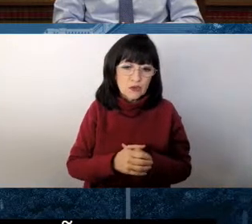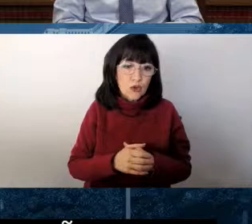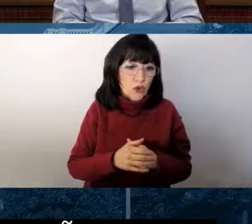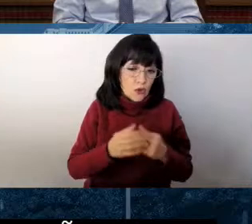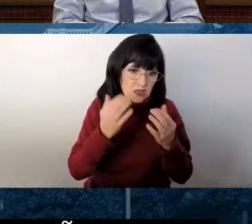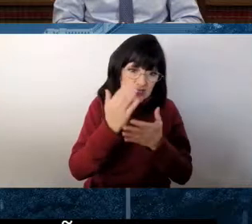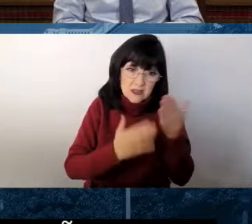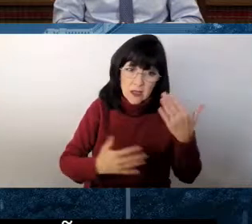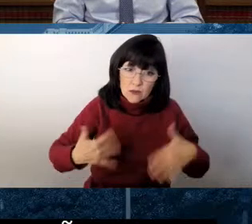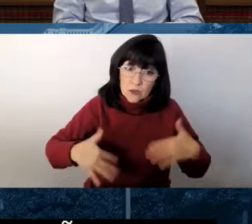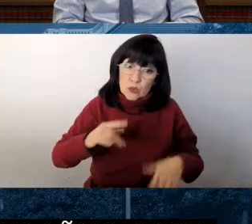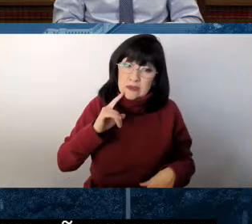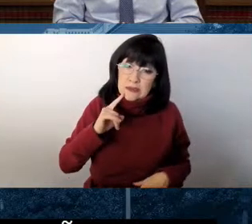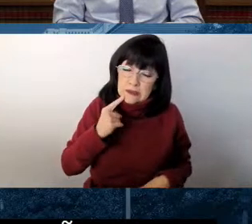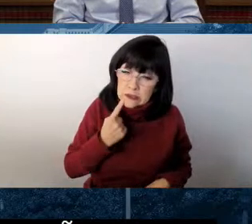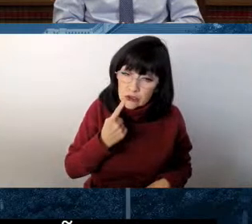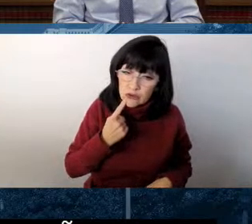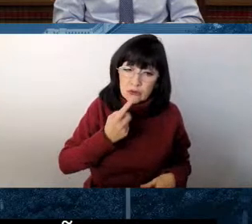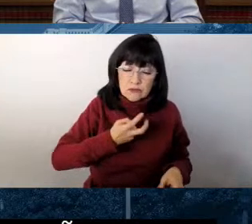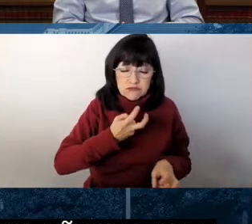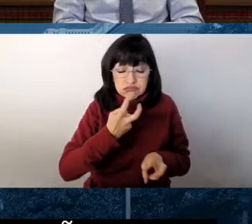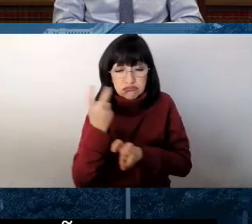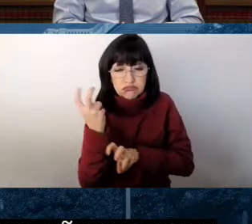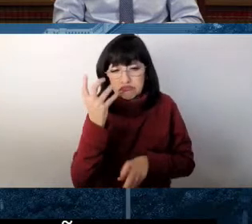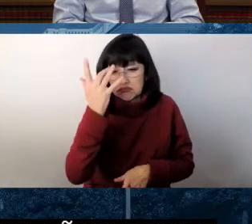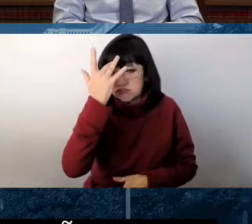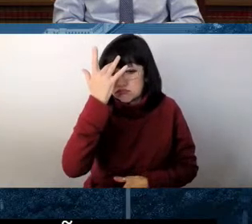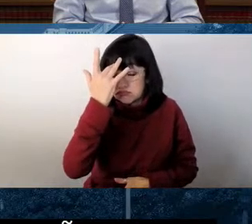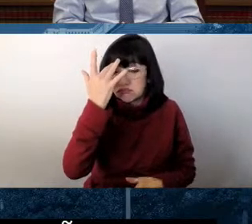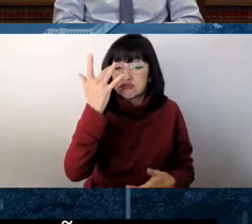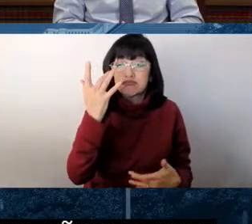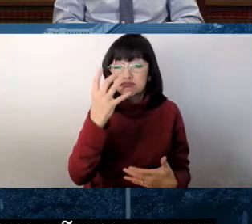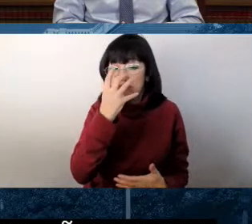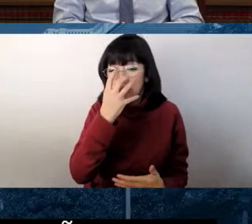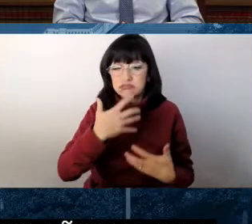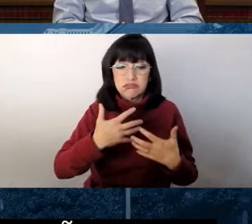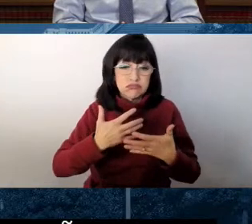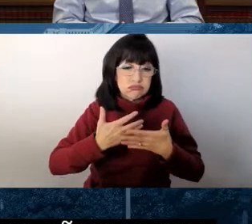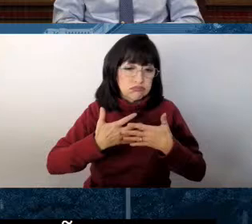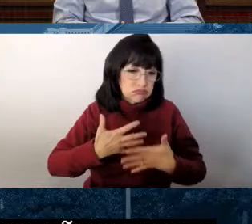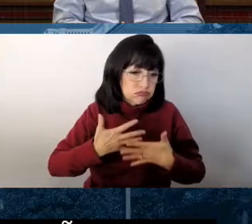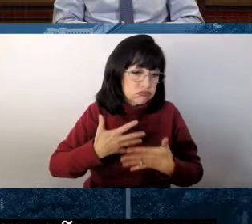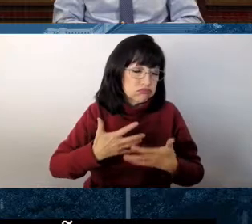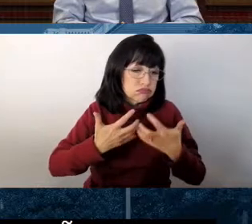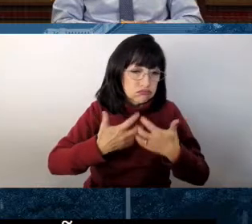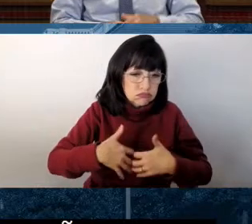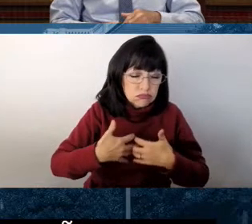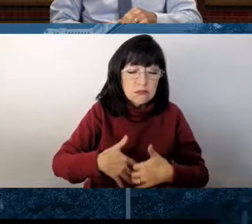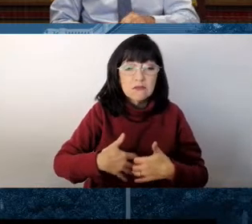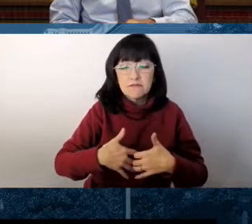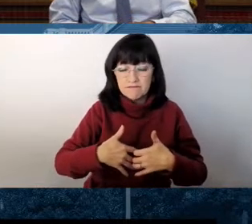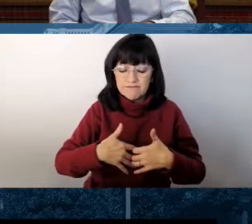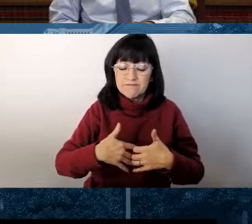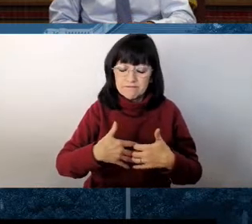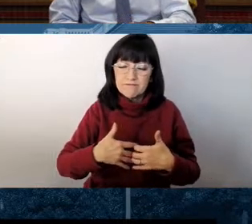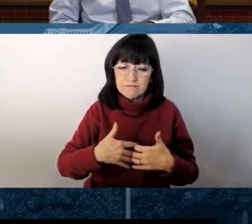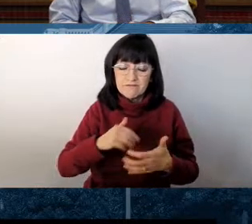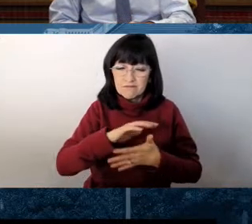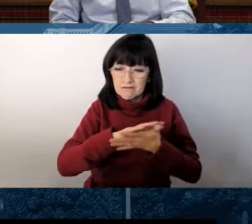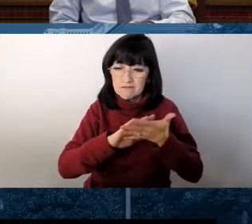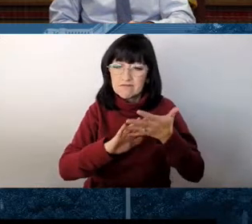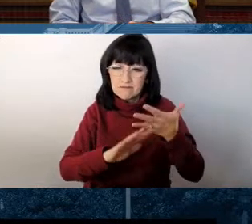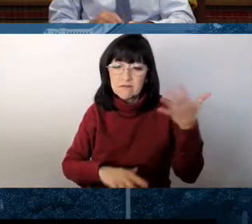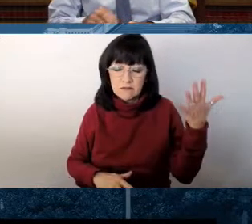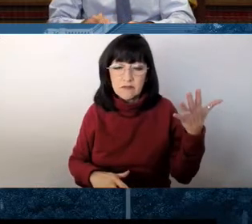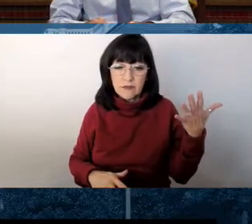looking closely at. But again, 2 or 3 days in a row where we're down from 759. So